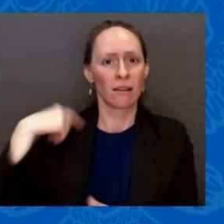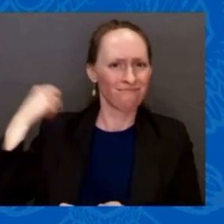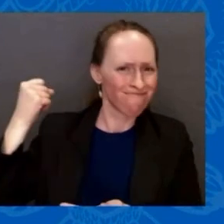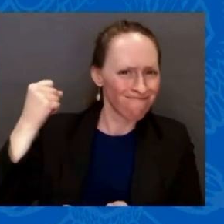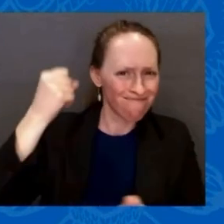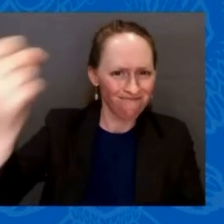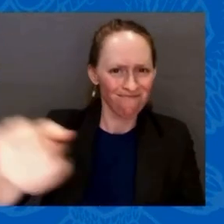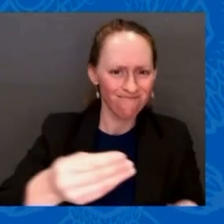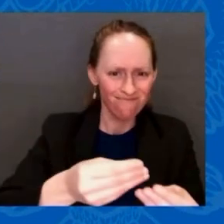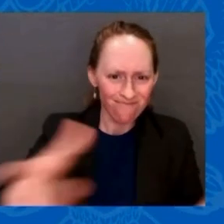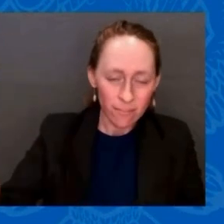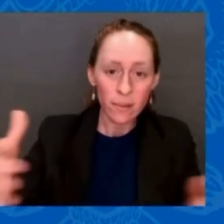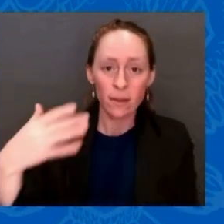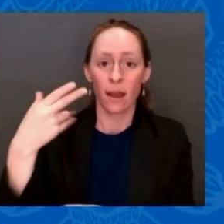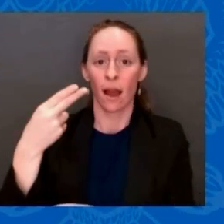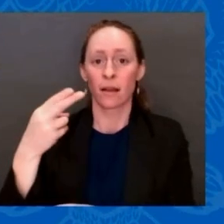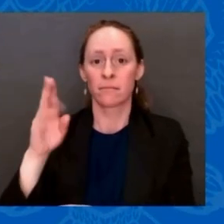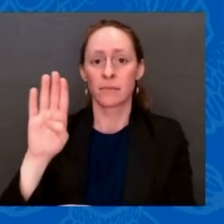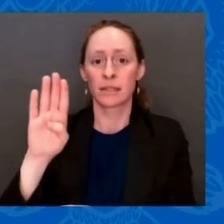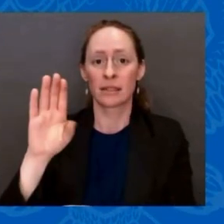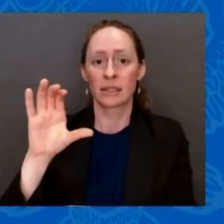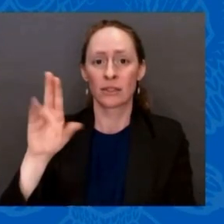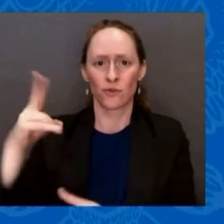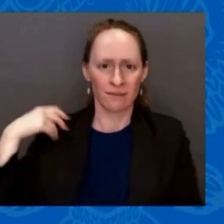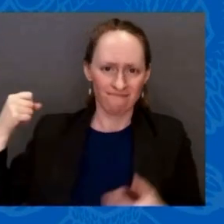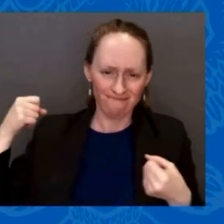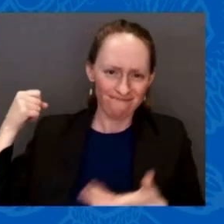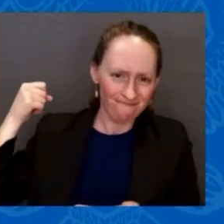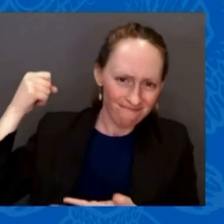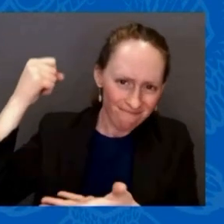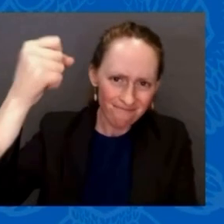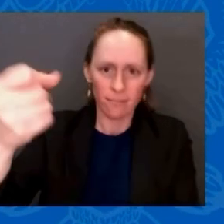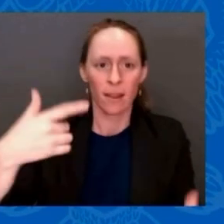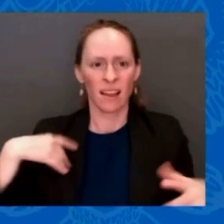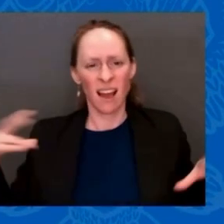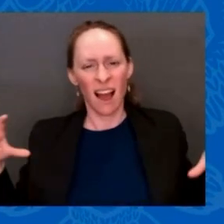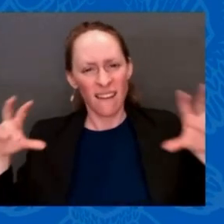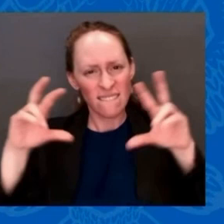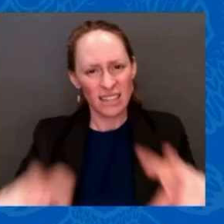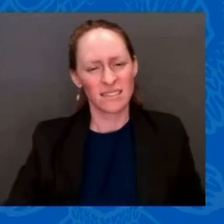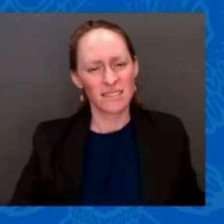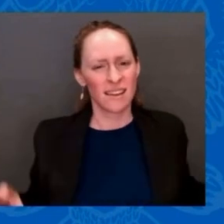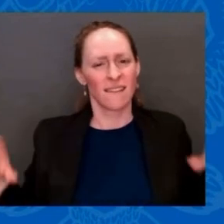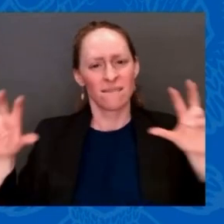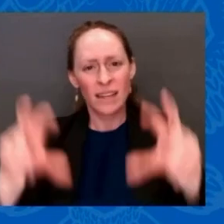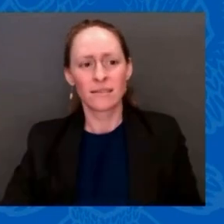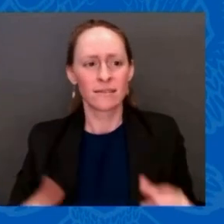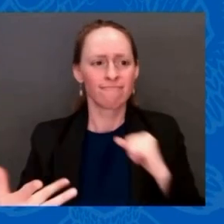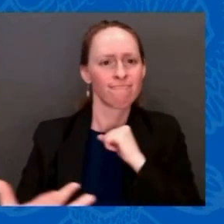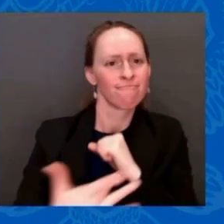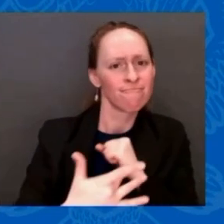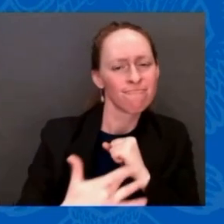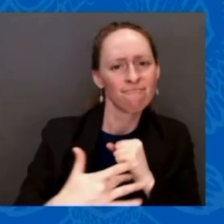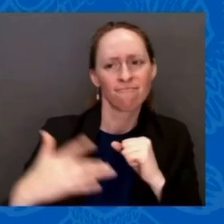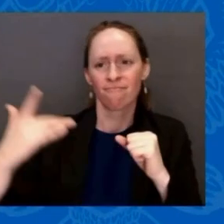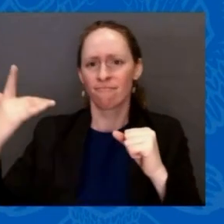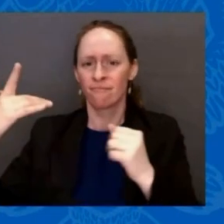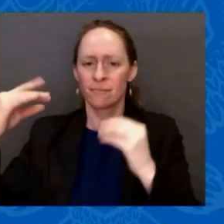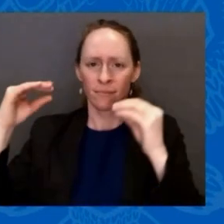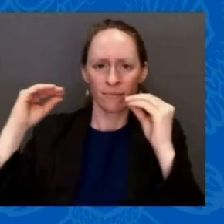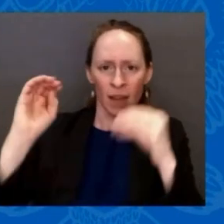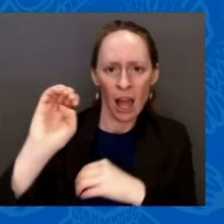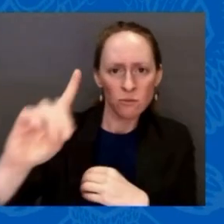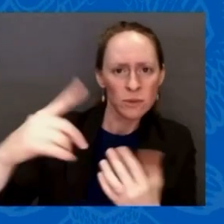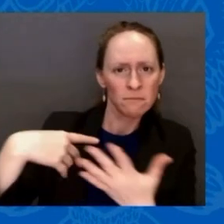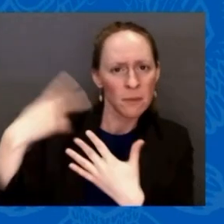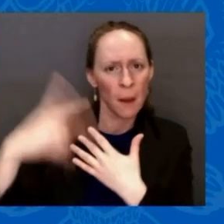a career technology education program than any previous administration in American history. Because of this new economy, we don't